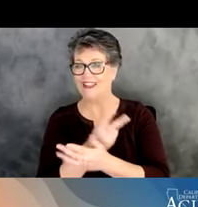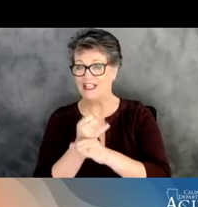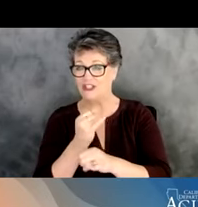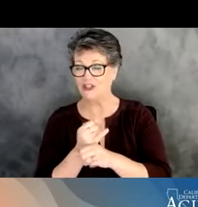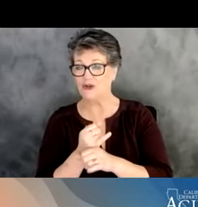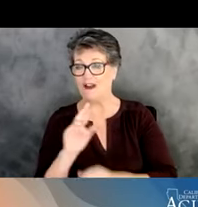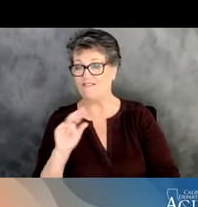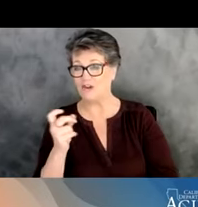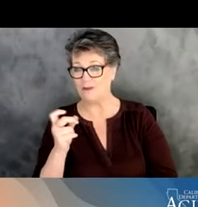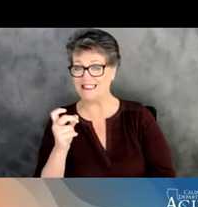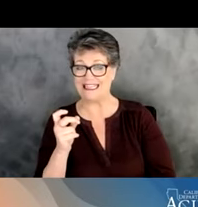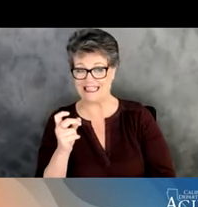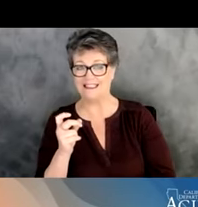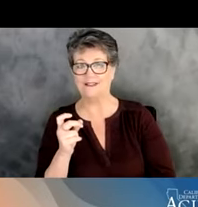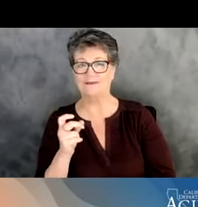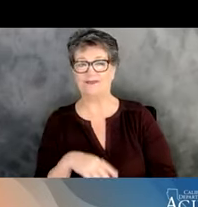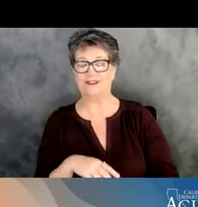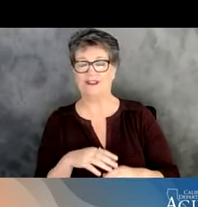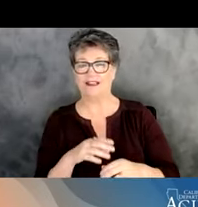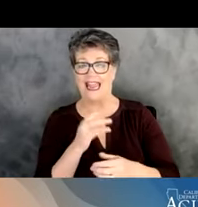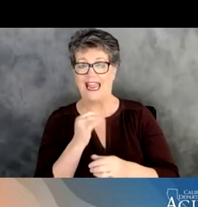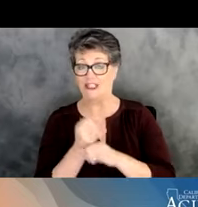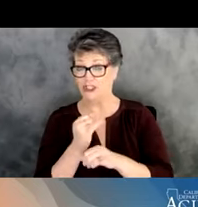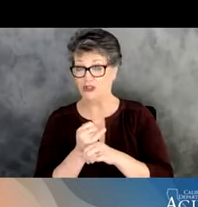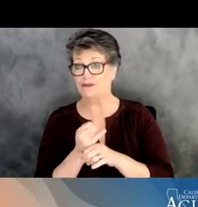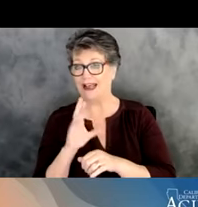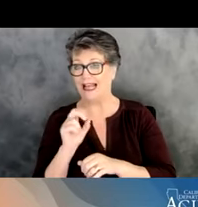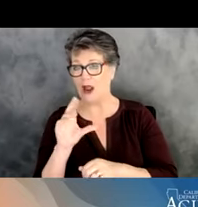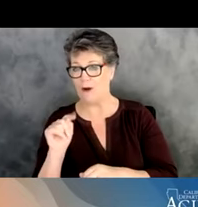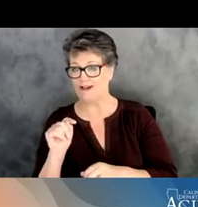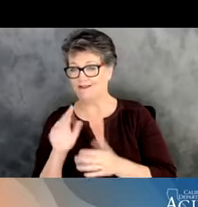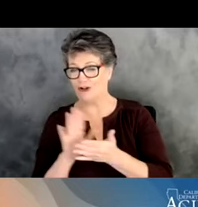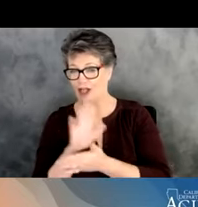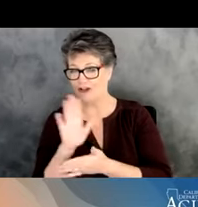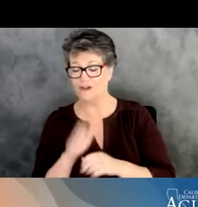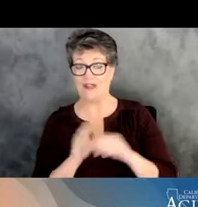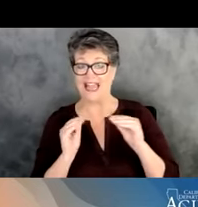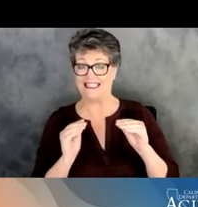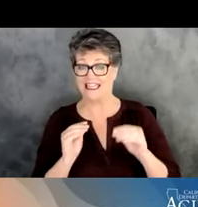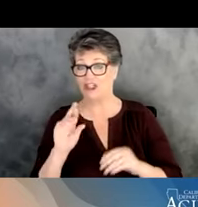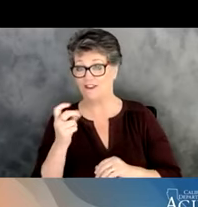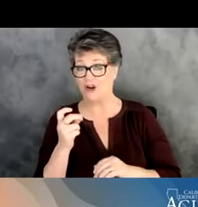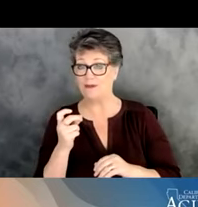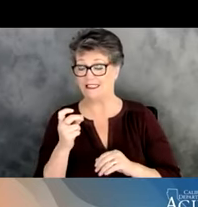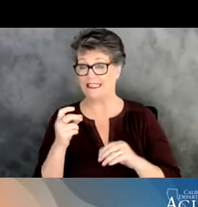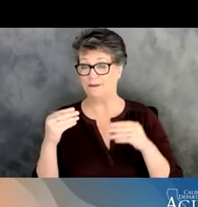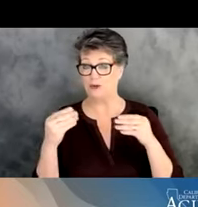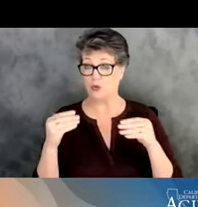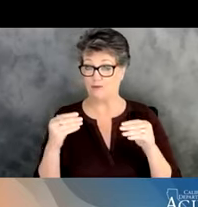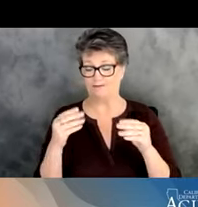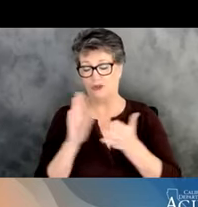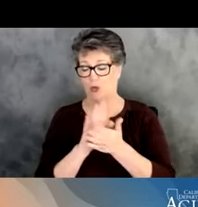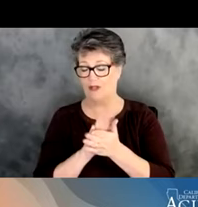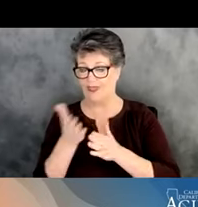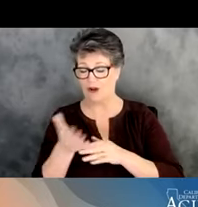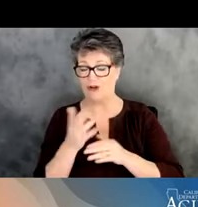Sciences, one of the seven Claremont colleges. I teach in the pharmacy school there. And in my role there, I'm